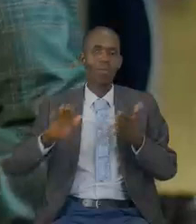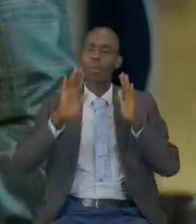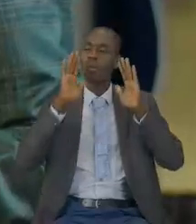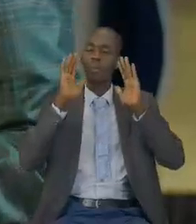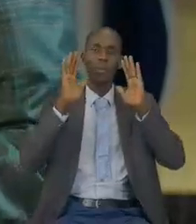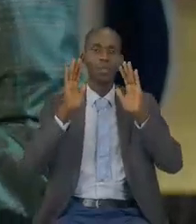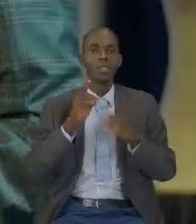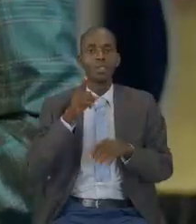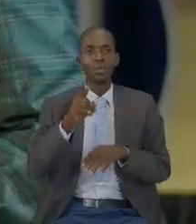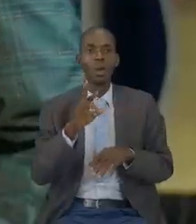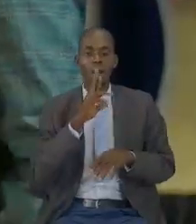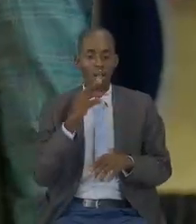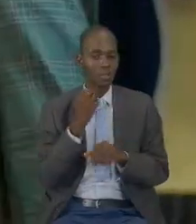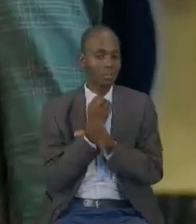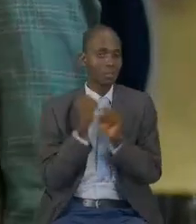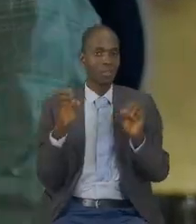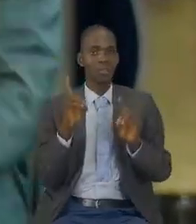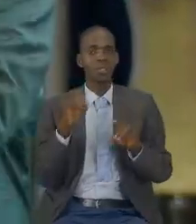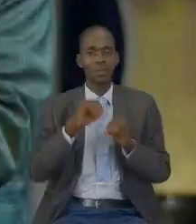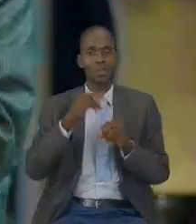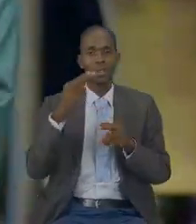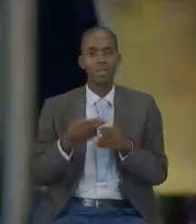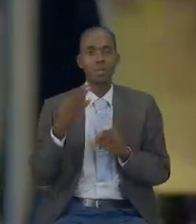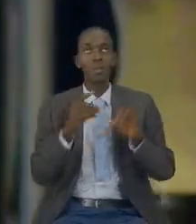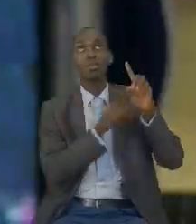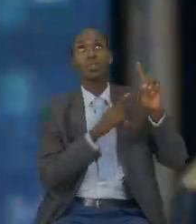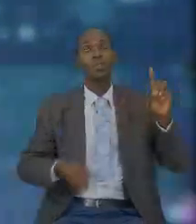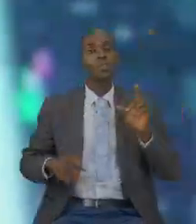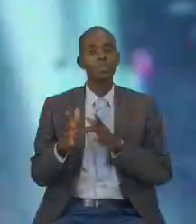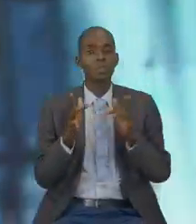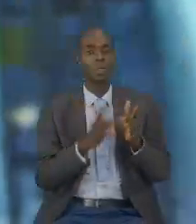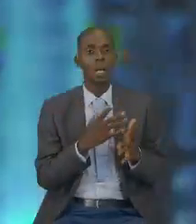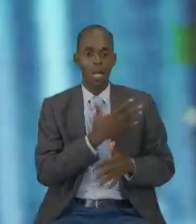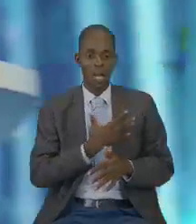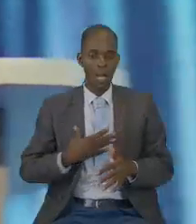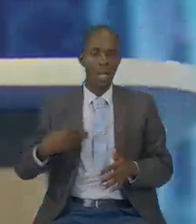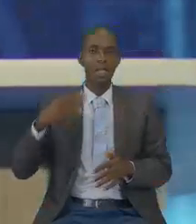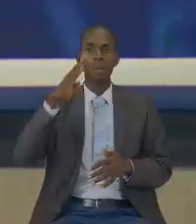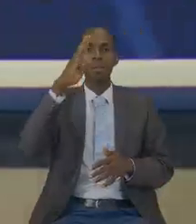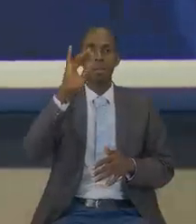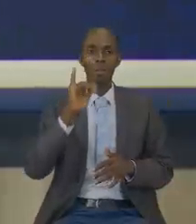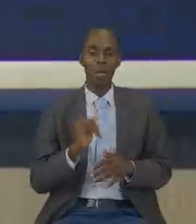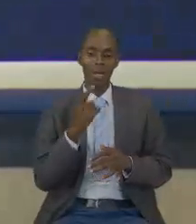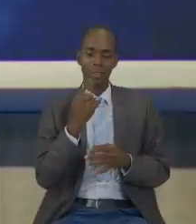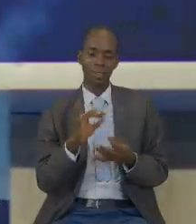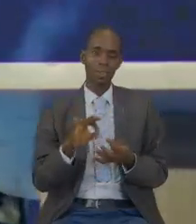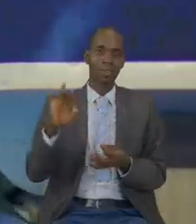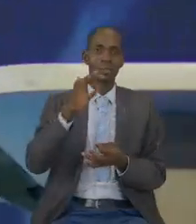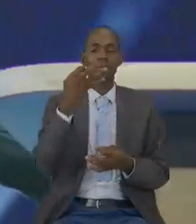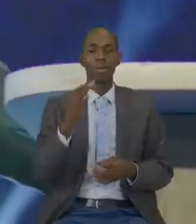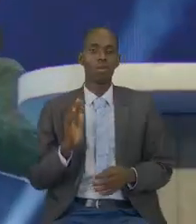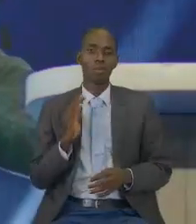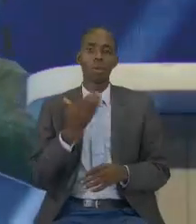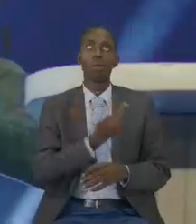But ye are justified in the name of the Lord Jesus and by the Spirit of